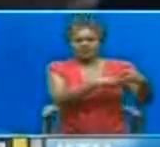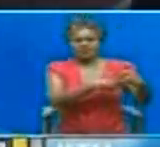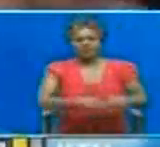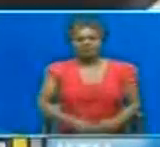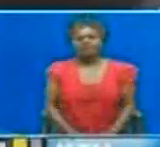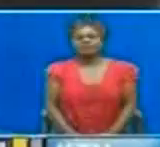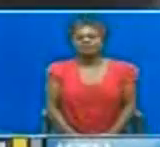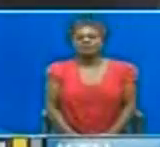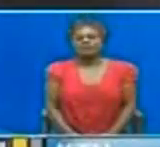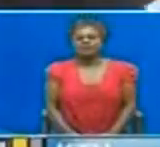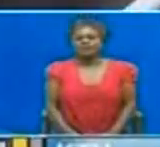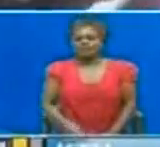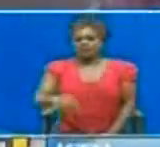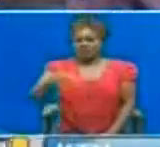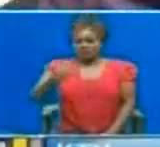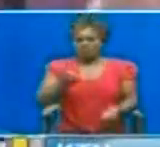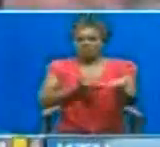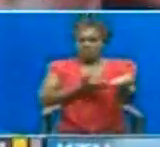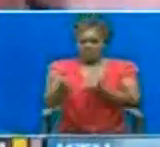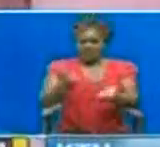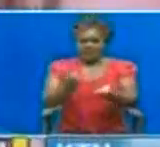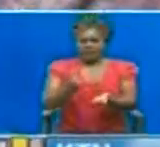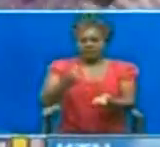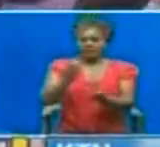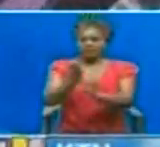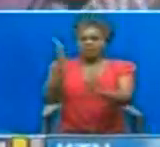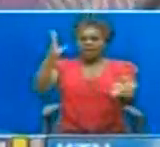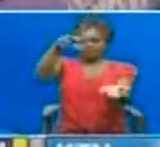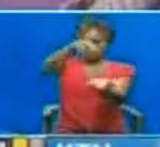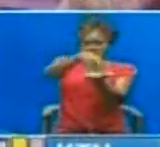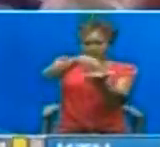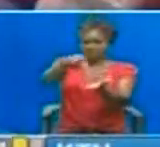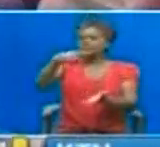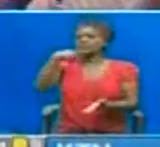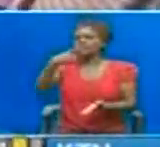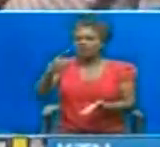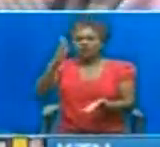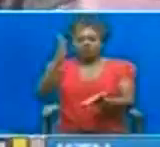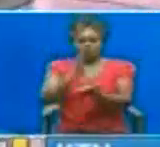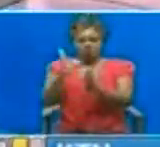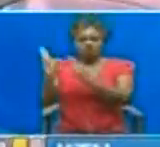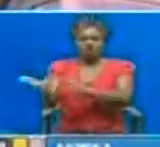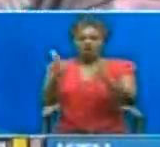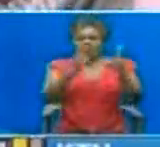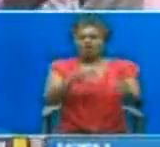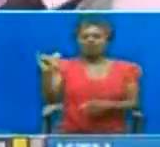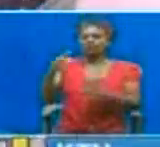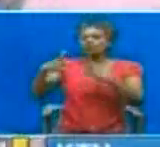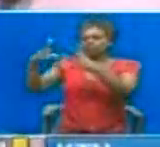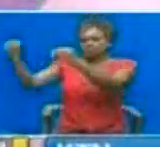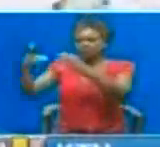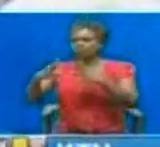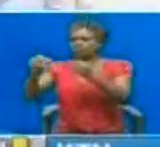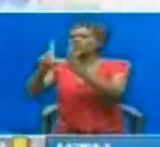27. At the busy Kapsabet main stage, the touts say it was the norm for Yusuf to disappear